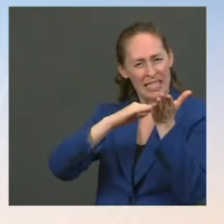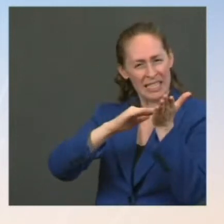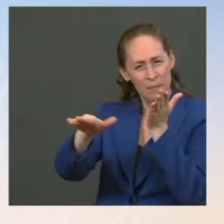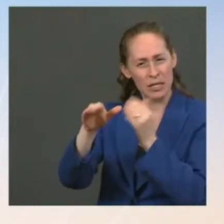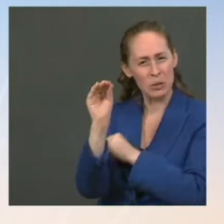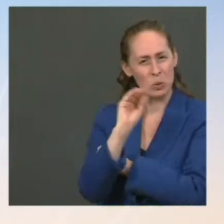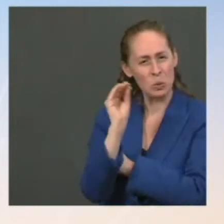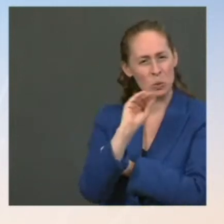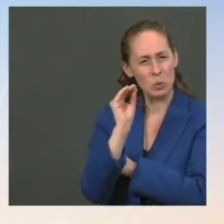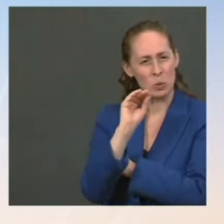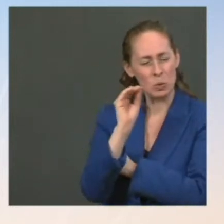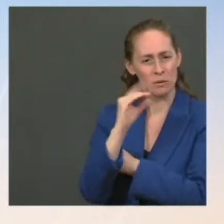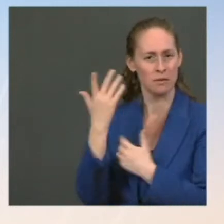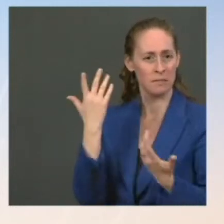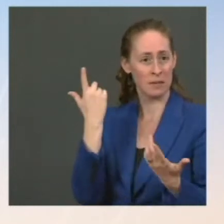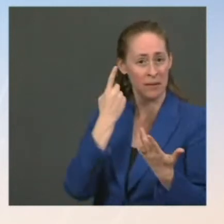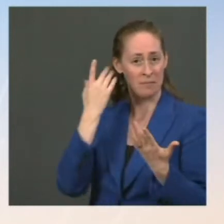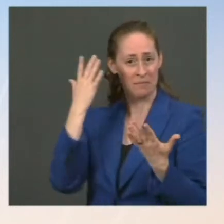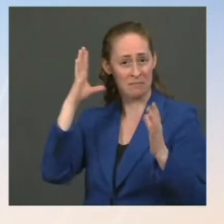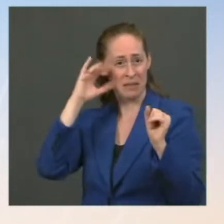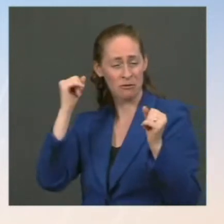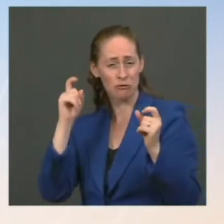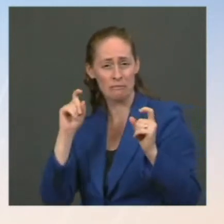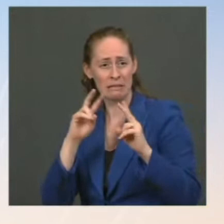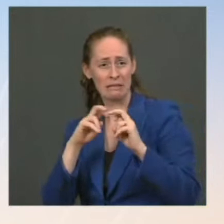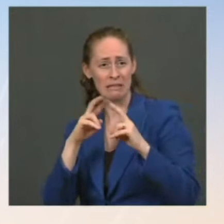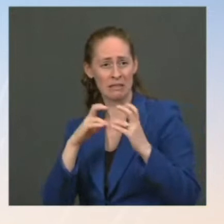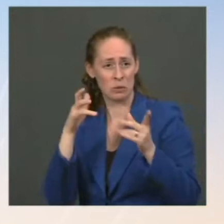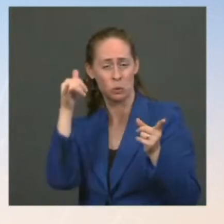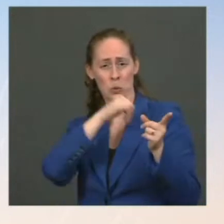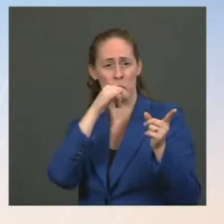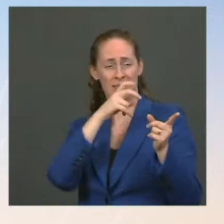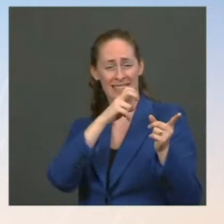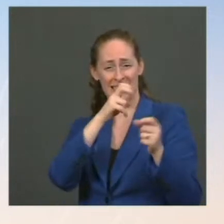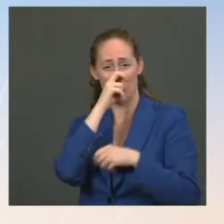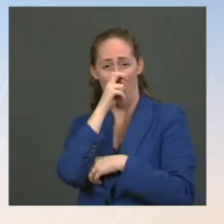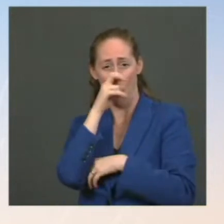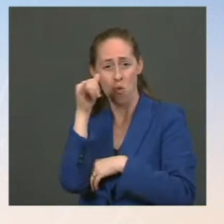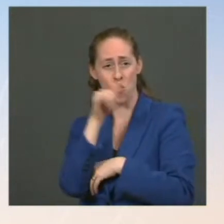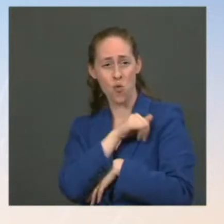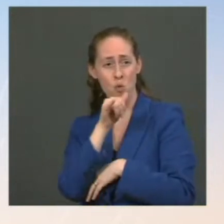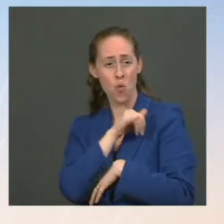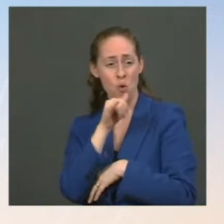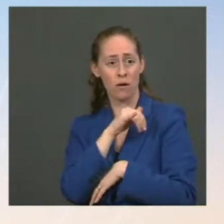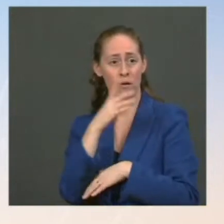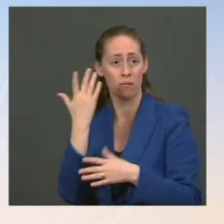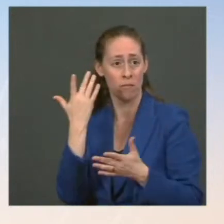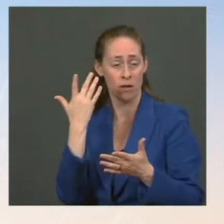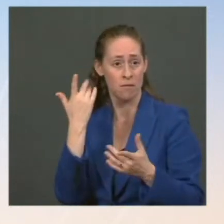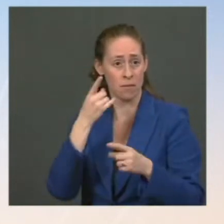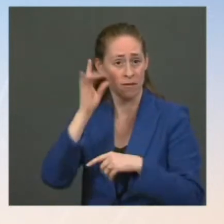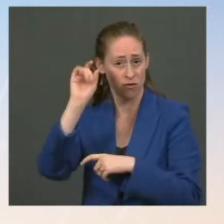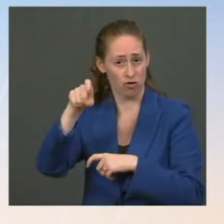at and thinking this might be a little bit too strict for what we would want to do nationally. Because it is a much bigger, I mean, to your point, most of